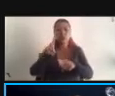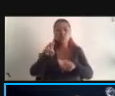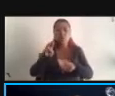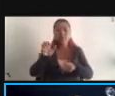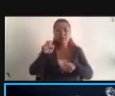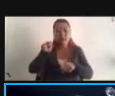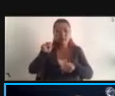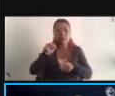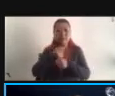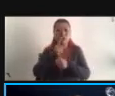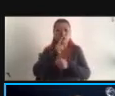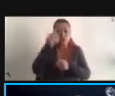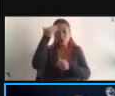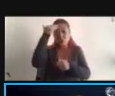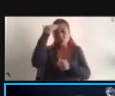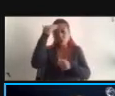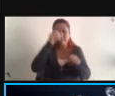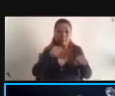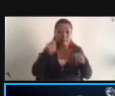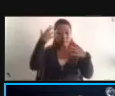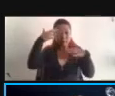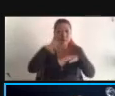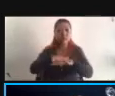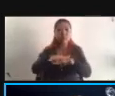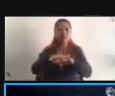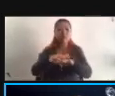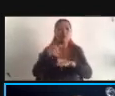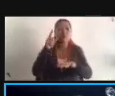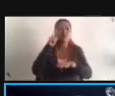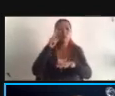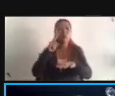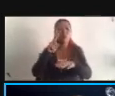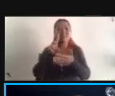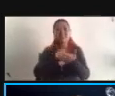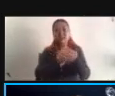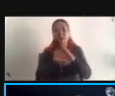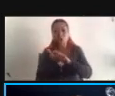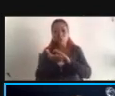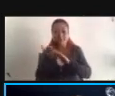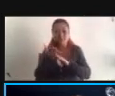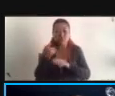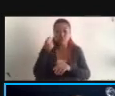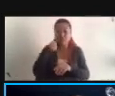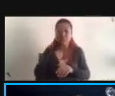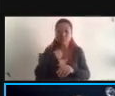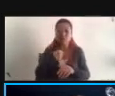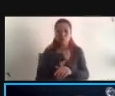human capabilities as applied to mission design and operations. As we've stated,